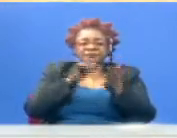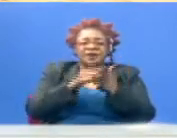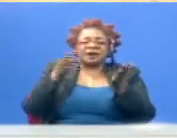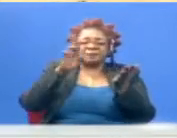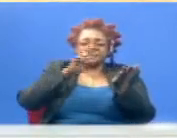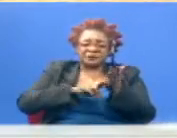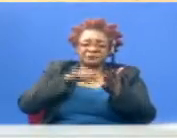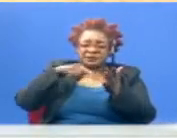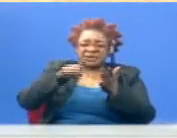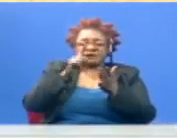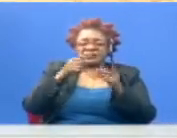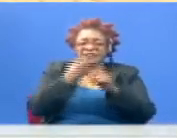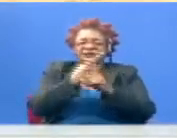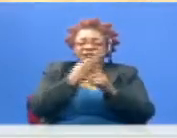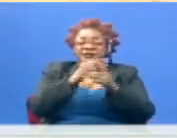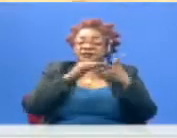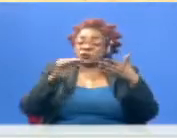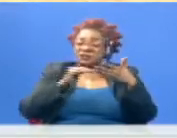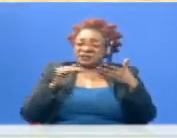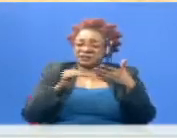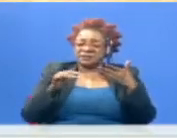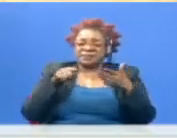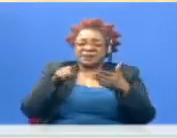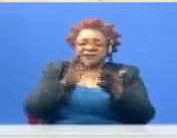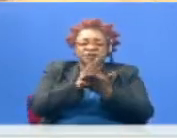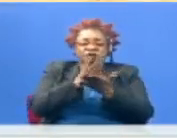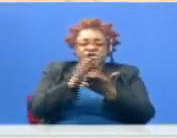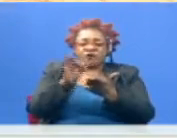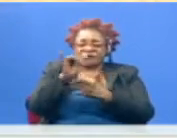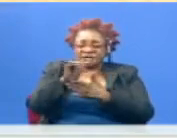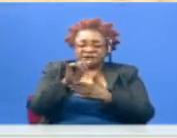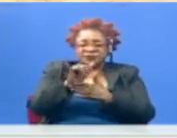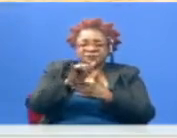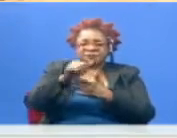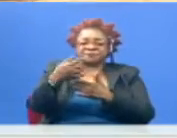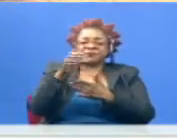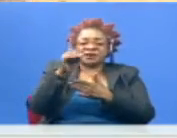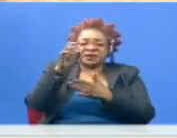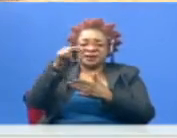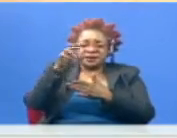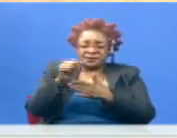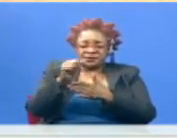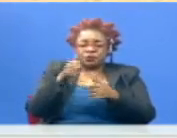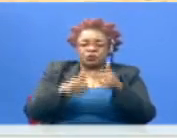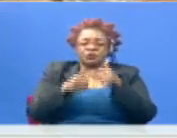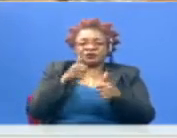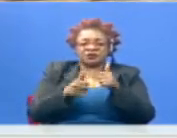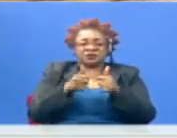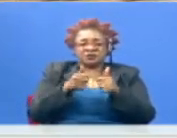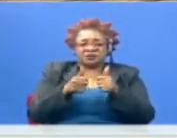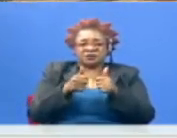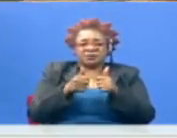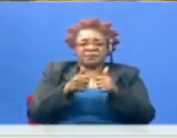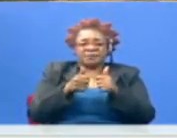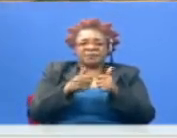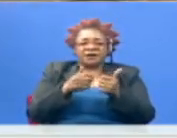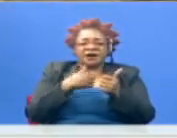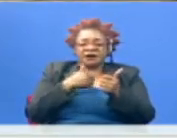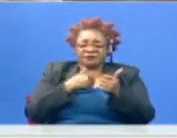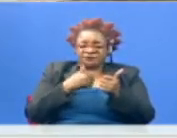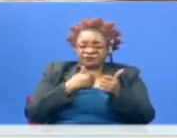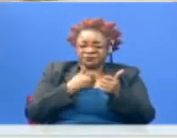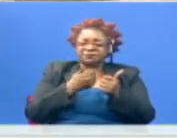different sequences. And that is different sections of that genome, which is the DNA, is what actually express itself in